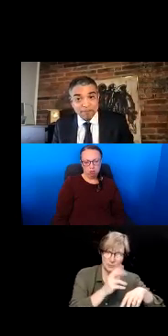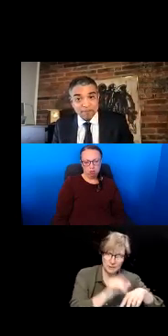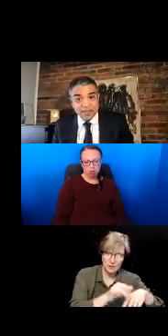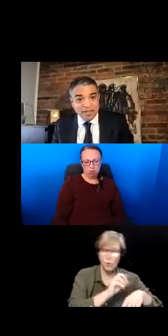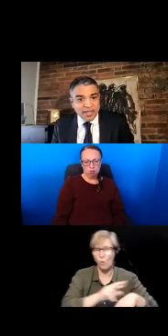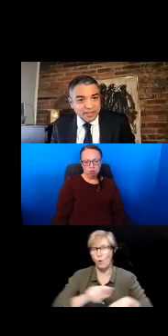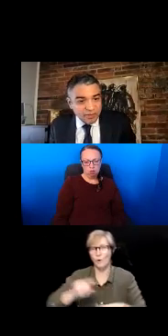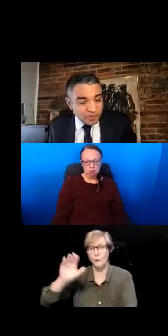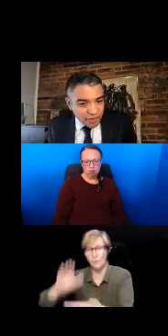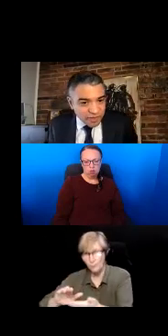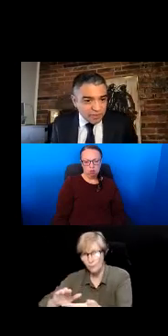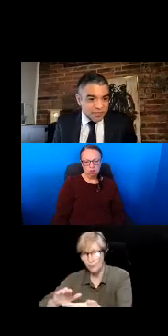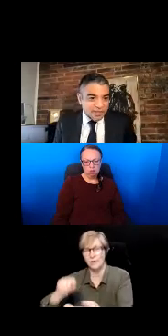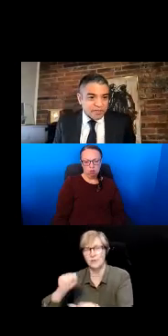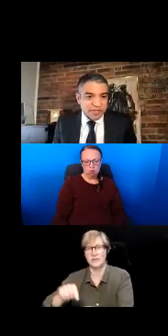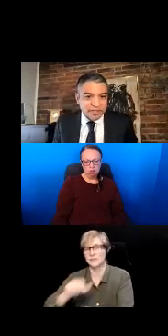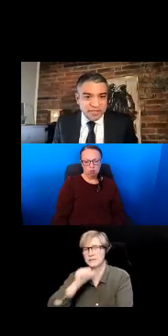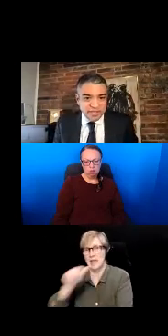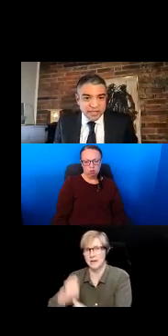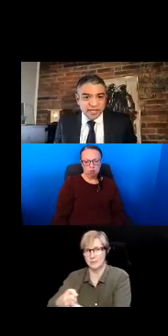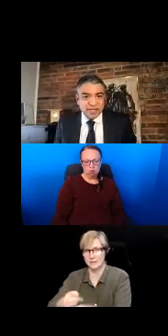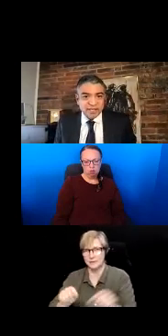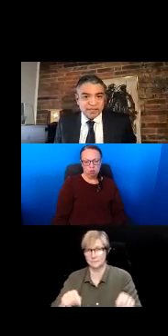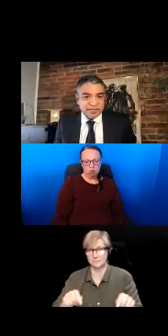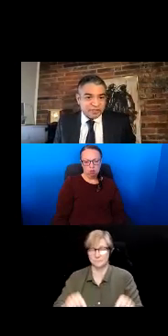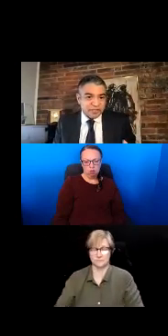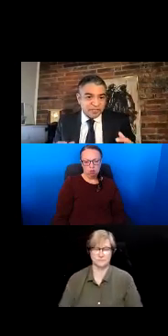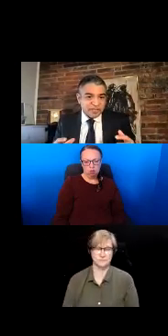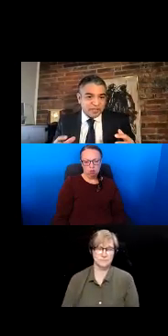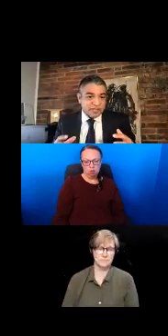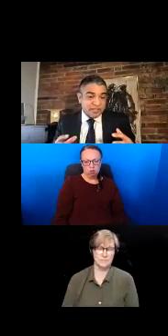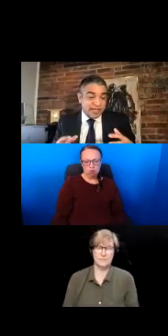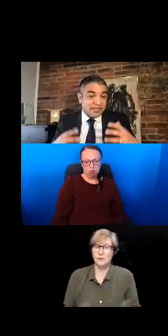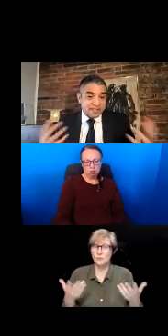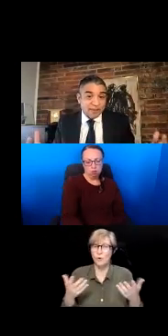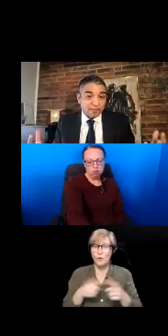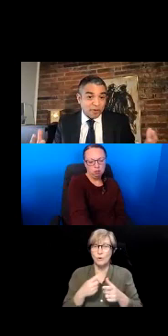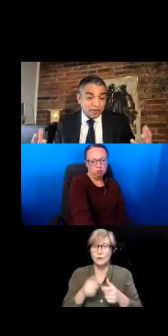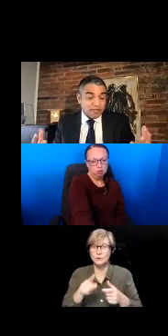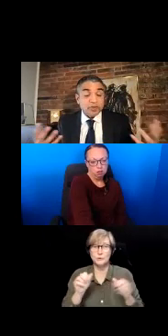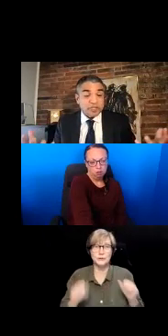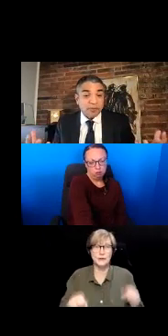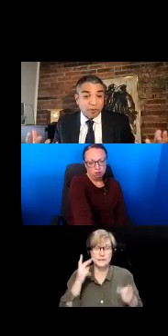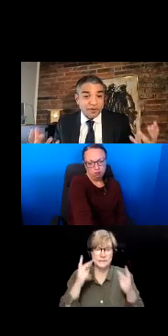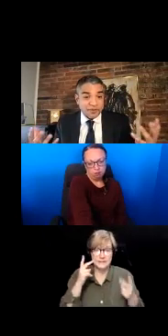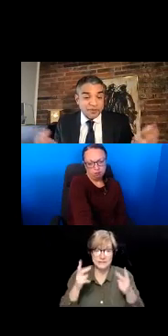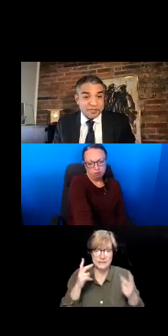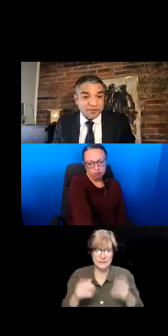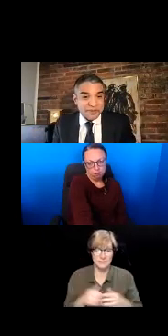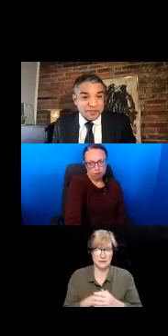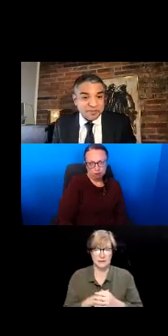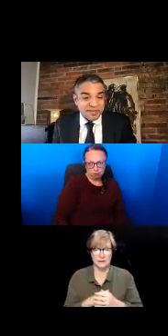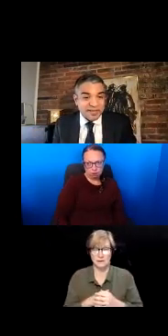hemisphere. And you can demonstrate this that this holds some water.